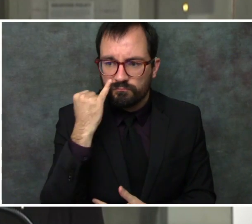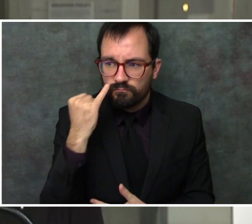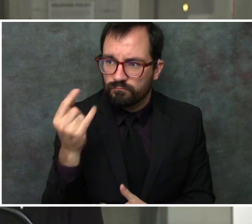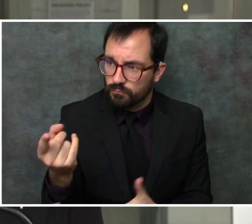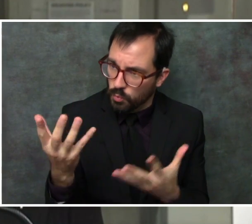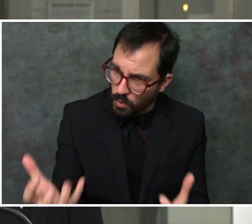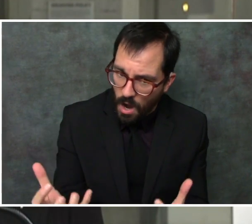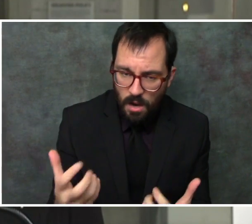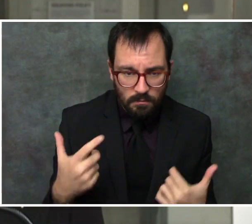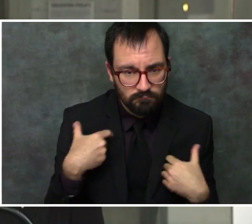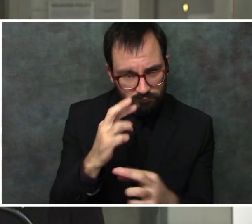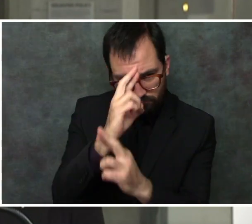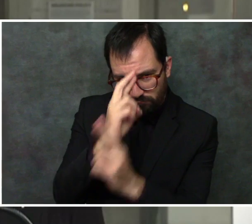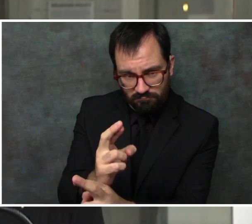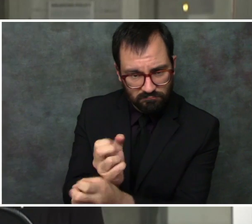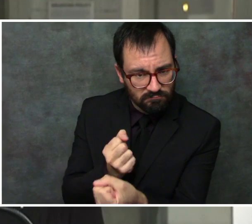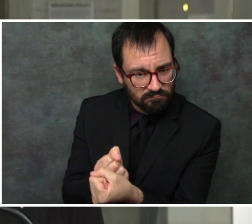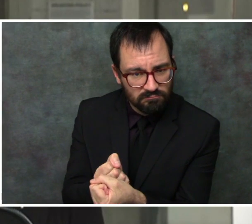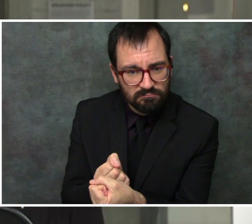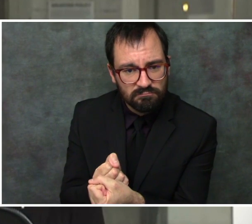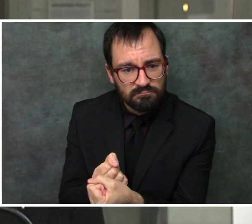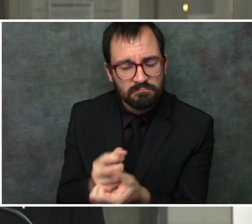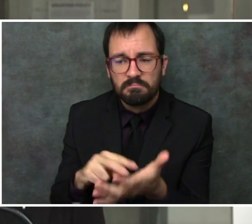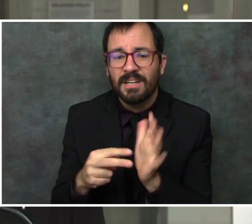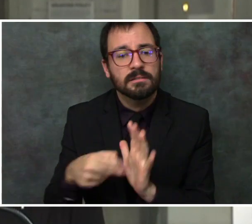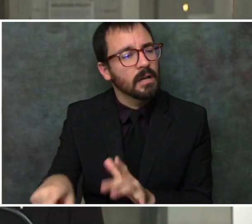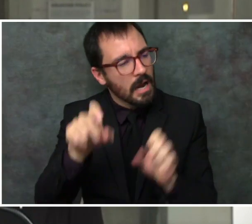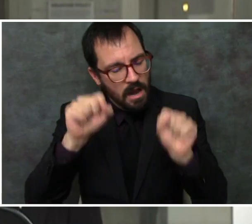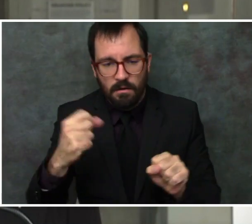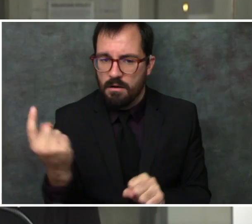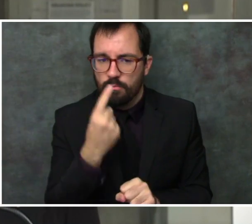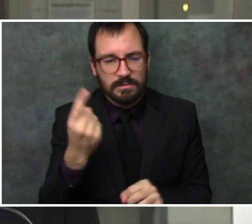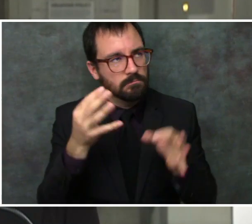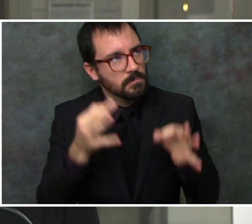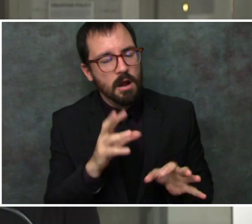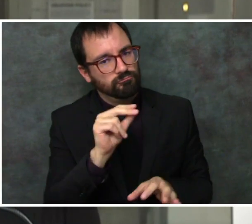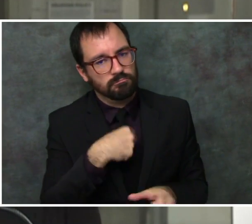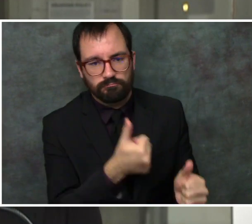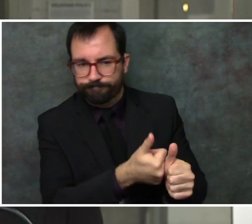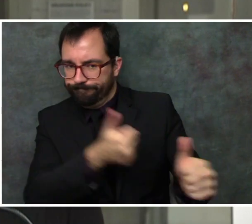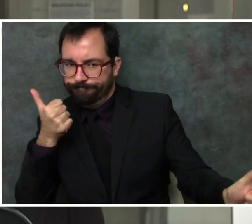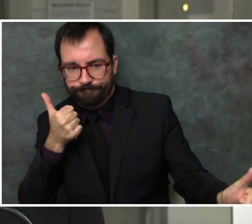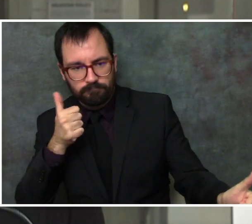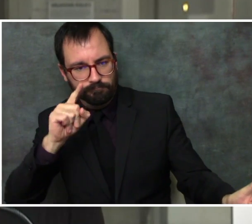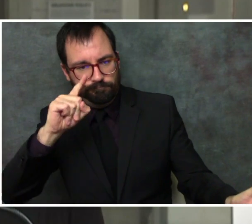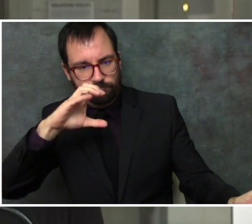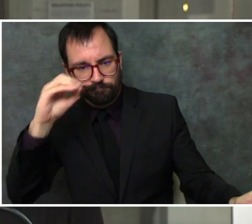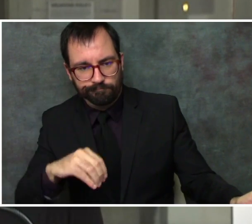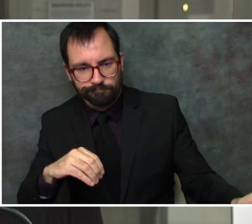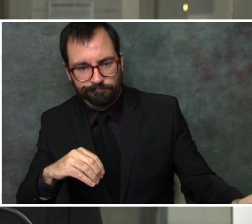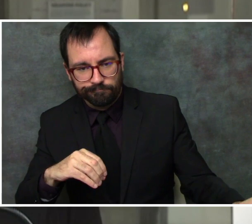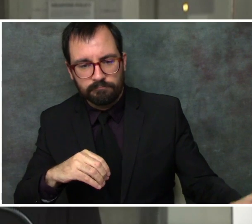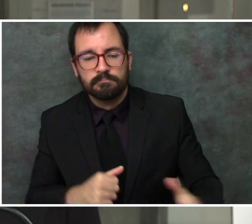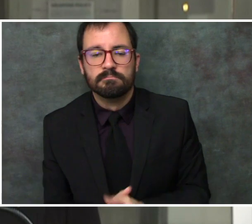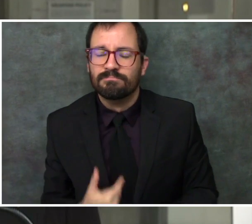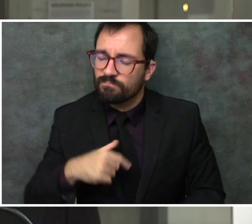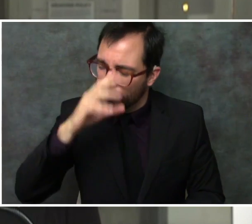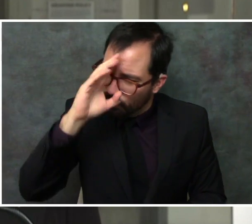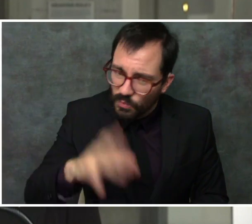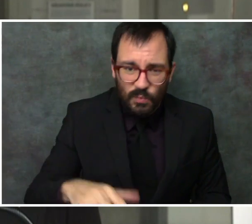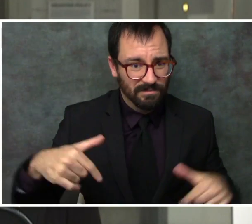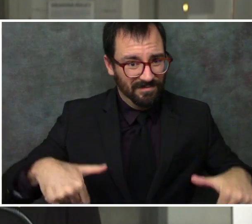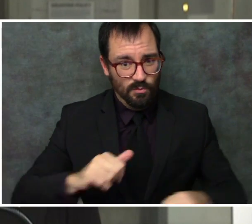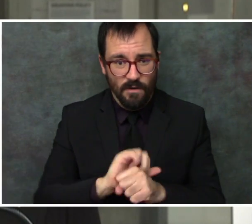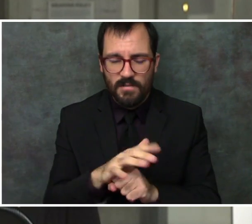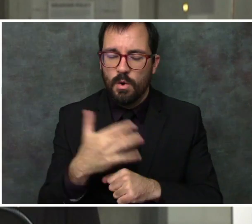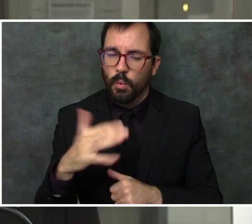every student, every grade will continue to have the options of fully remote learning. We all know that these are trying times